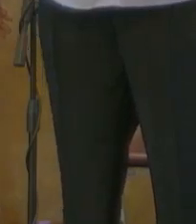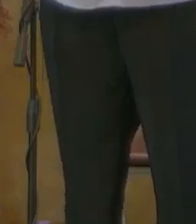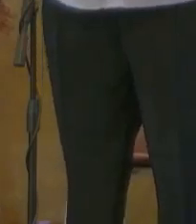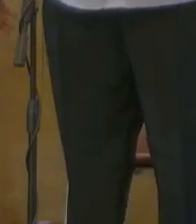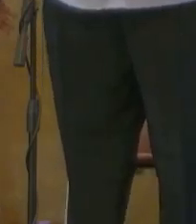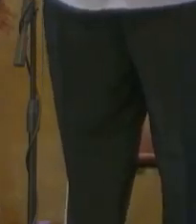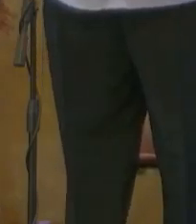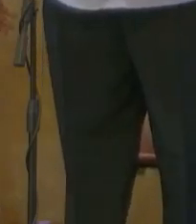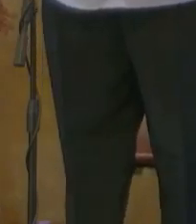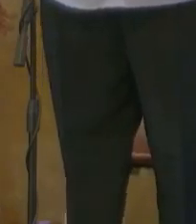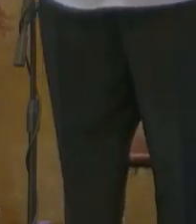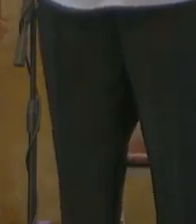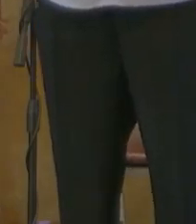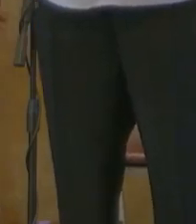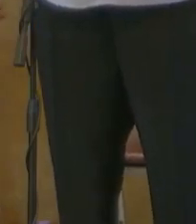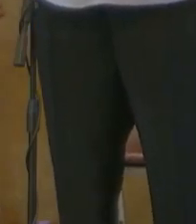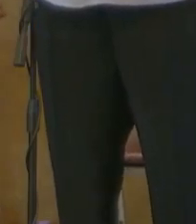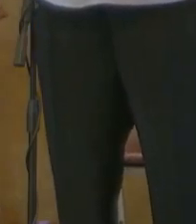powers